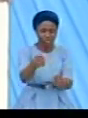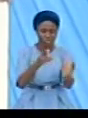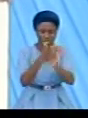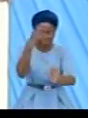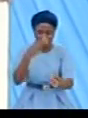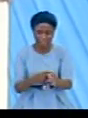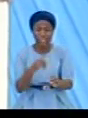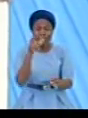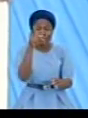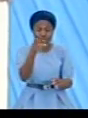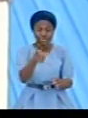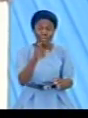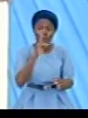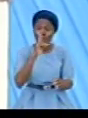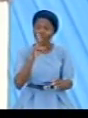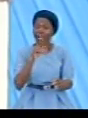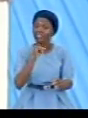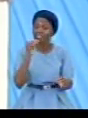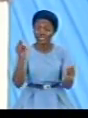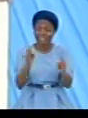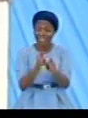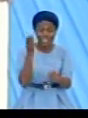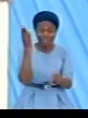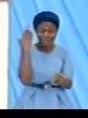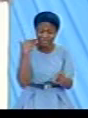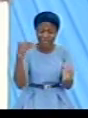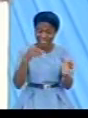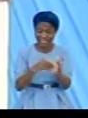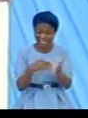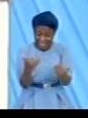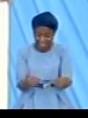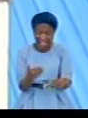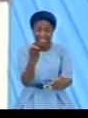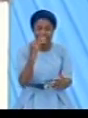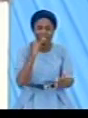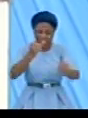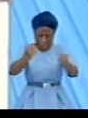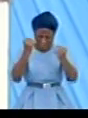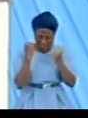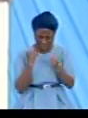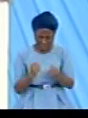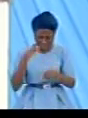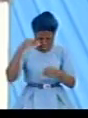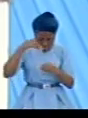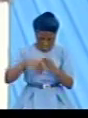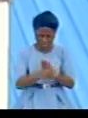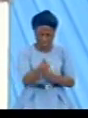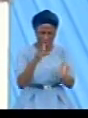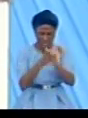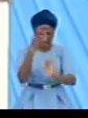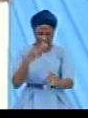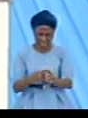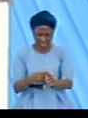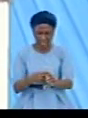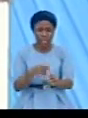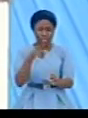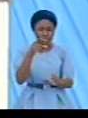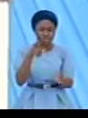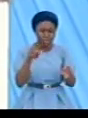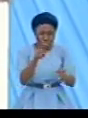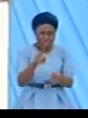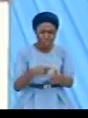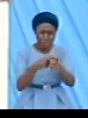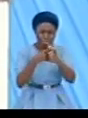you were before. Now there is power inside you. You're on the race, you'll not be weary.